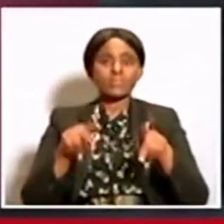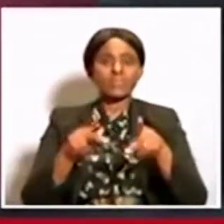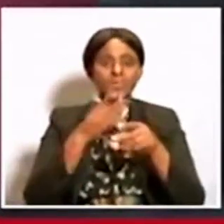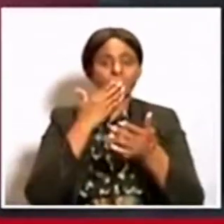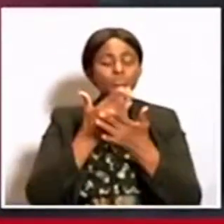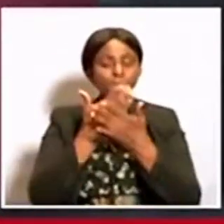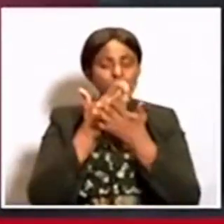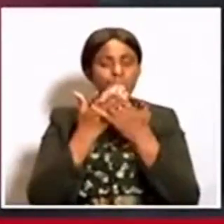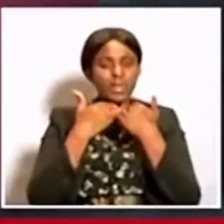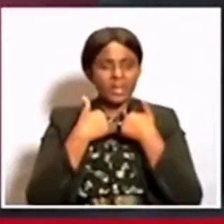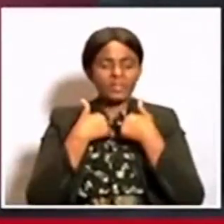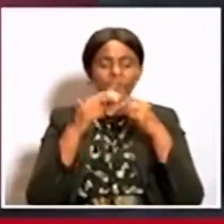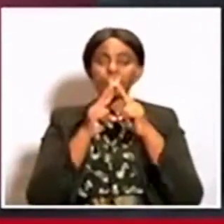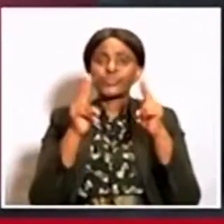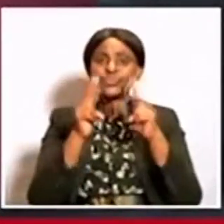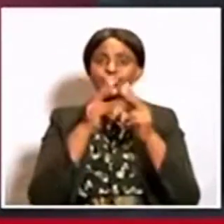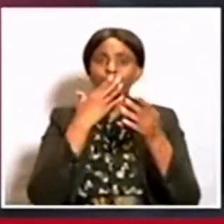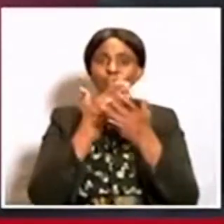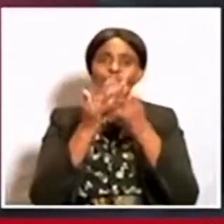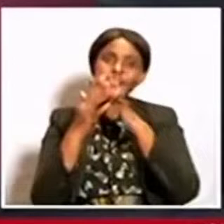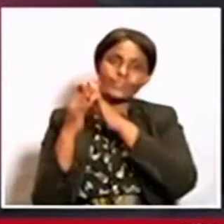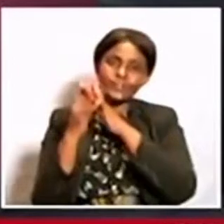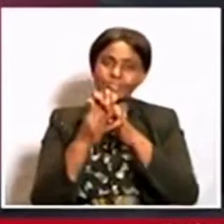good turnout.